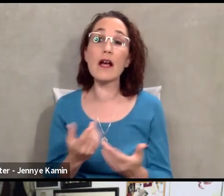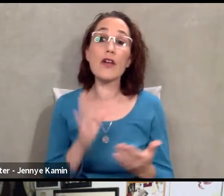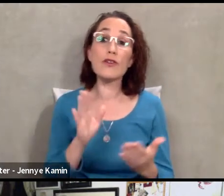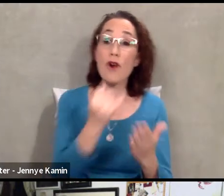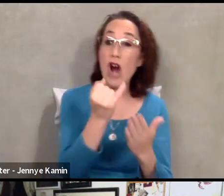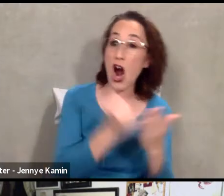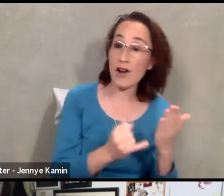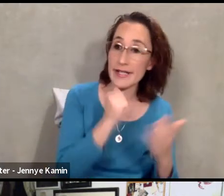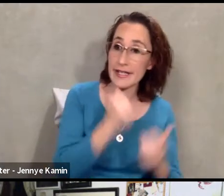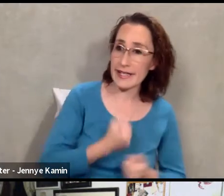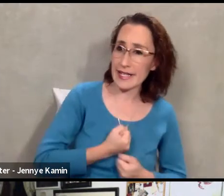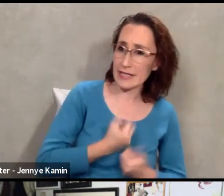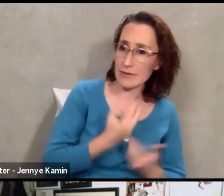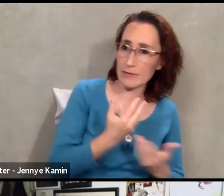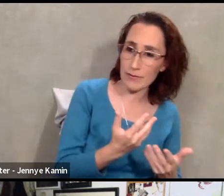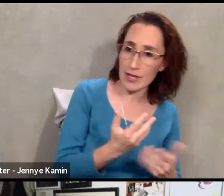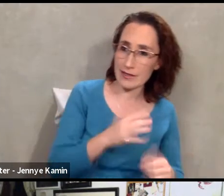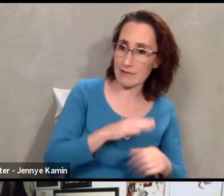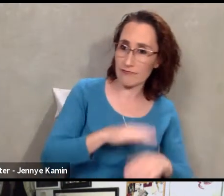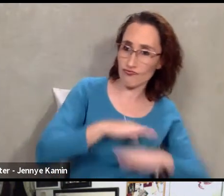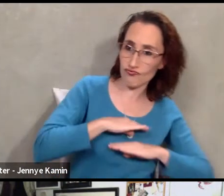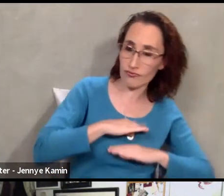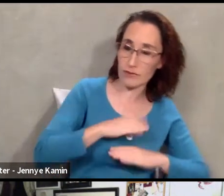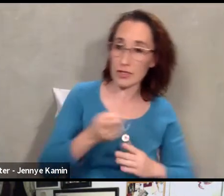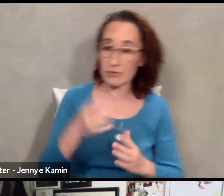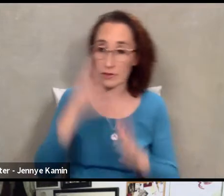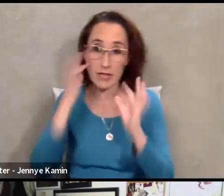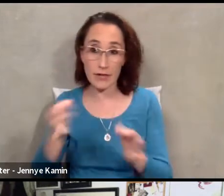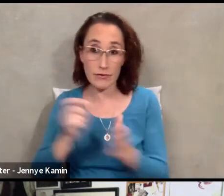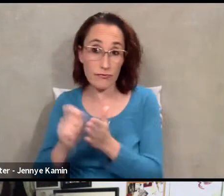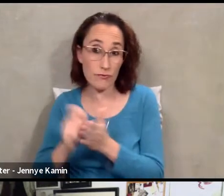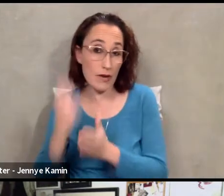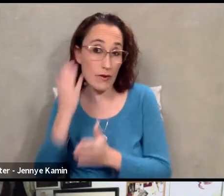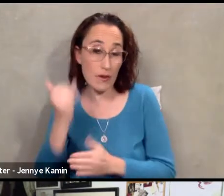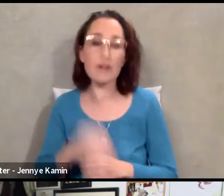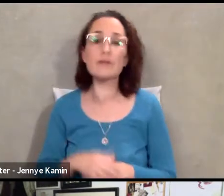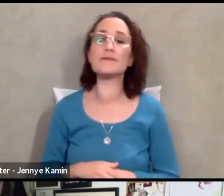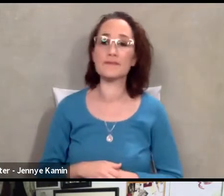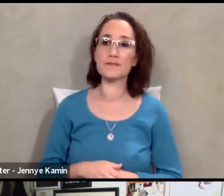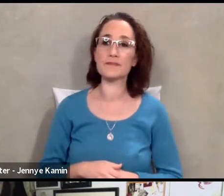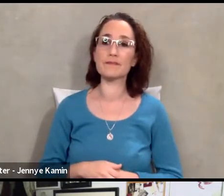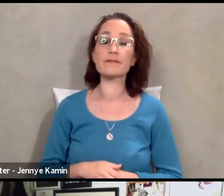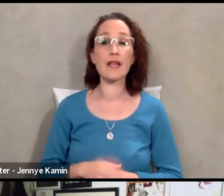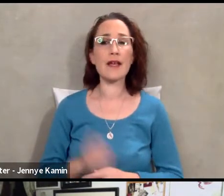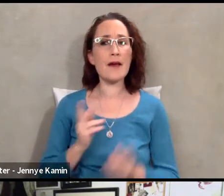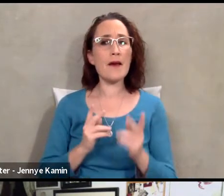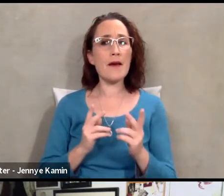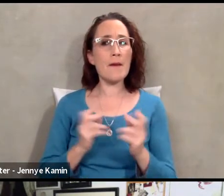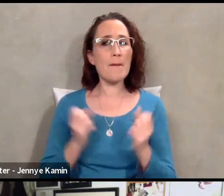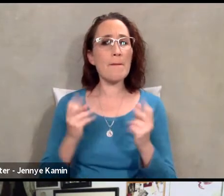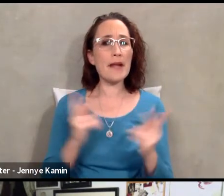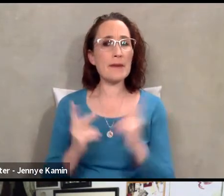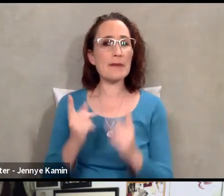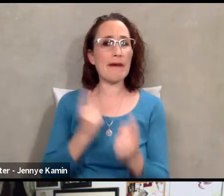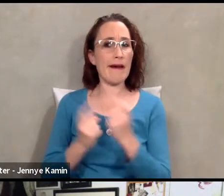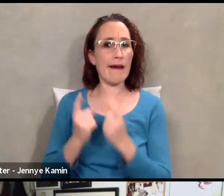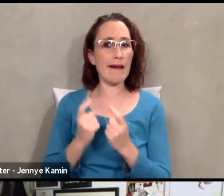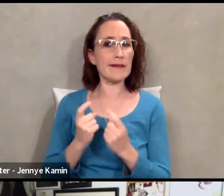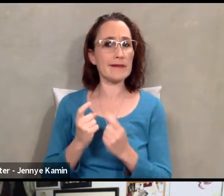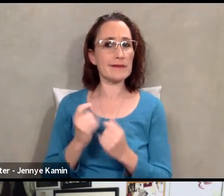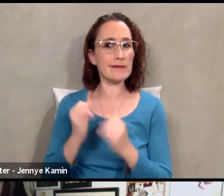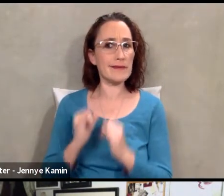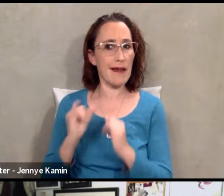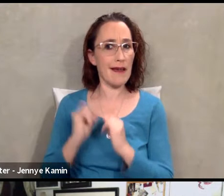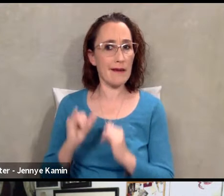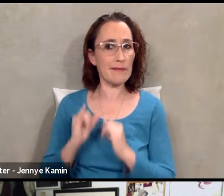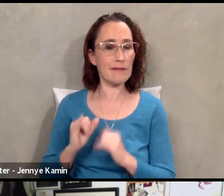art? Well, the book, people have been asking me that, and I think the best way I can describe it